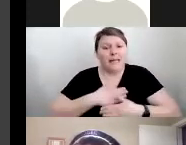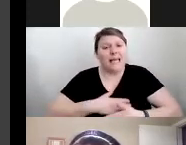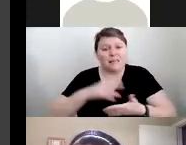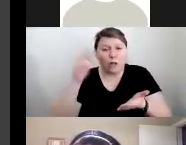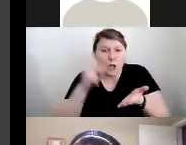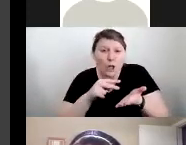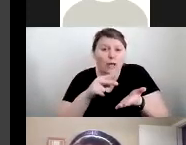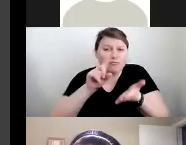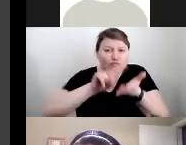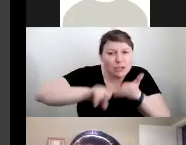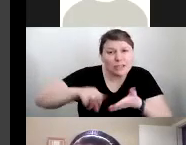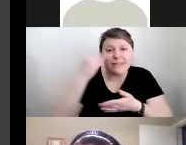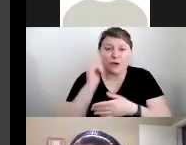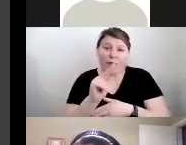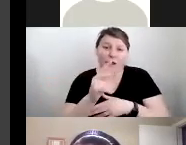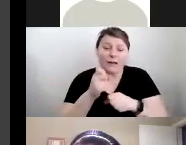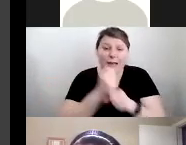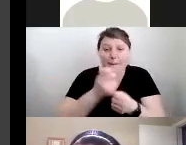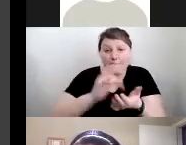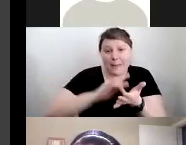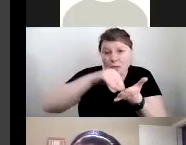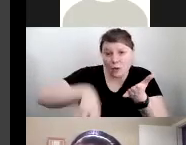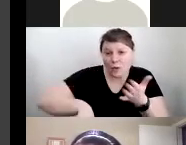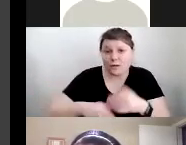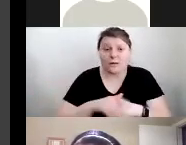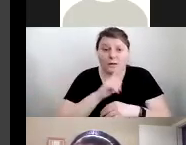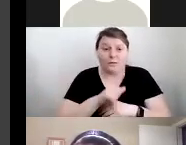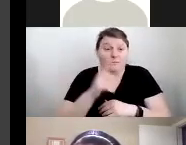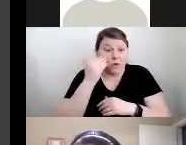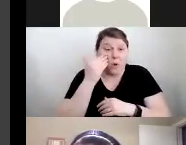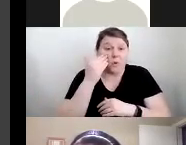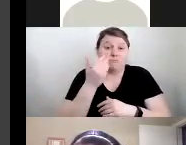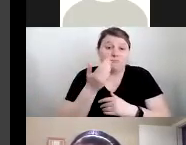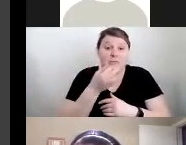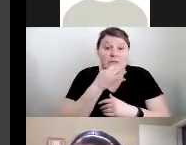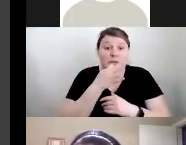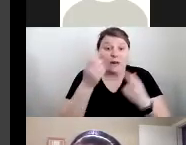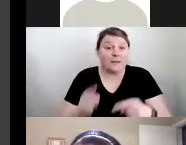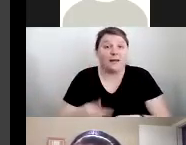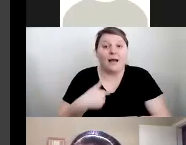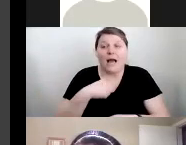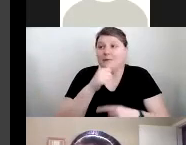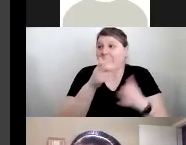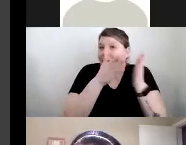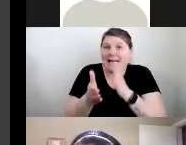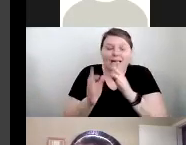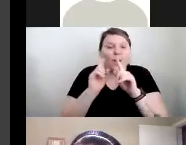student, know that this is just around the corner. I wasn't planning on going overseas as a fourth-year med student, but